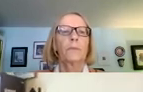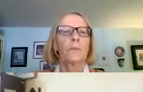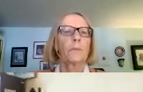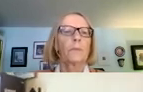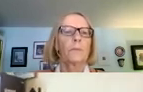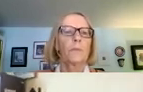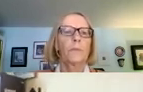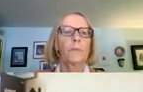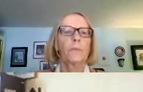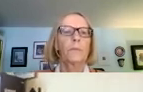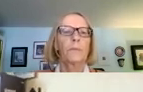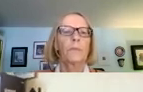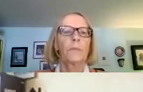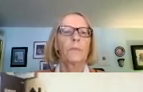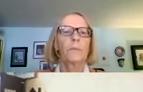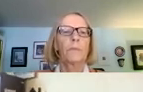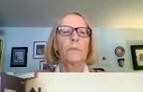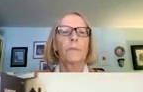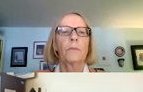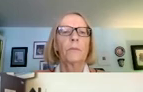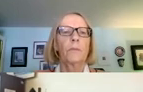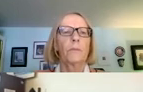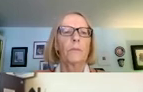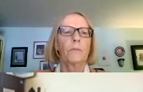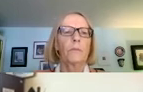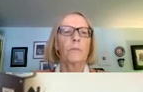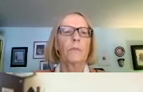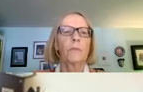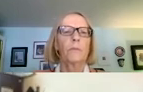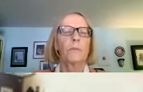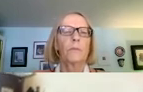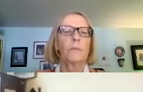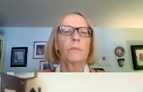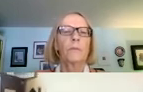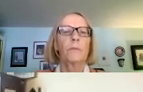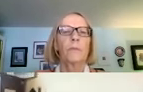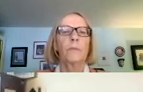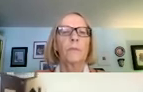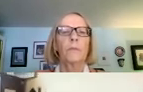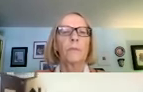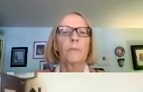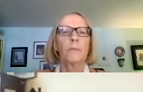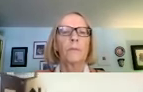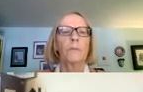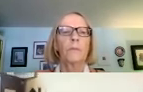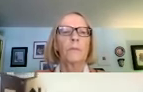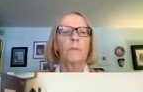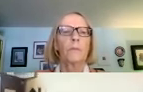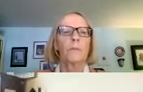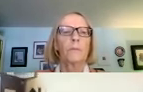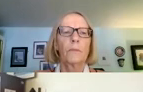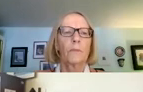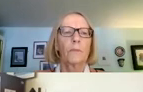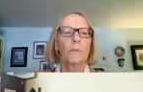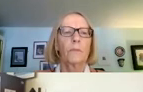And reports can be provided confidentially as well. Folks, just want to highlight that as well. So all names of referral sources, of course, are